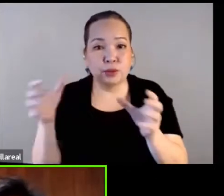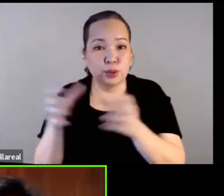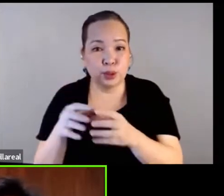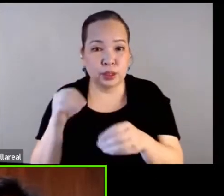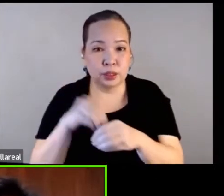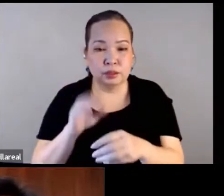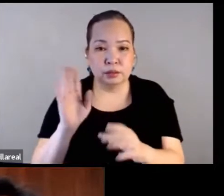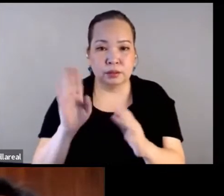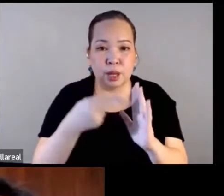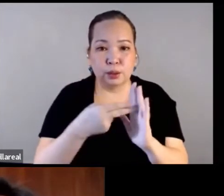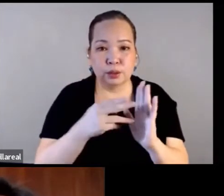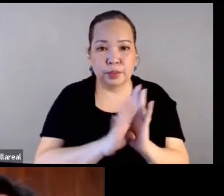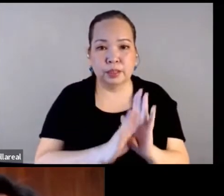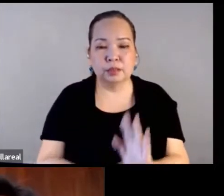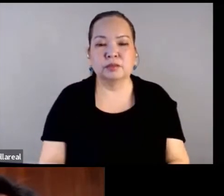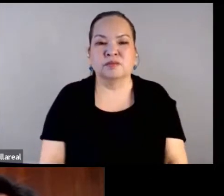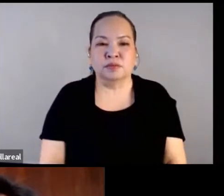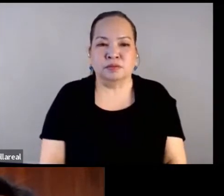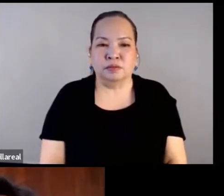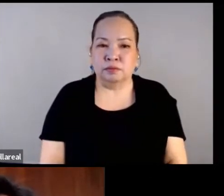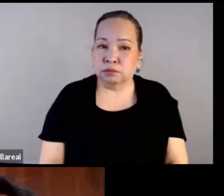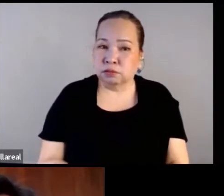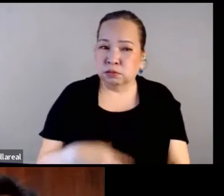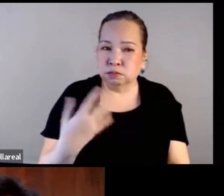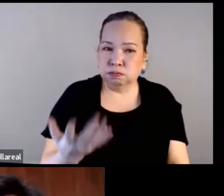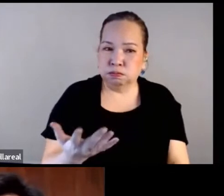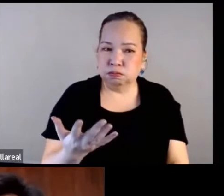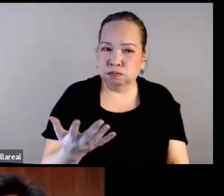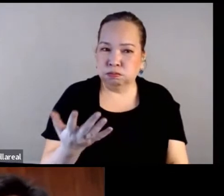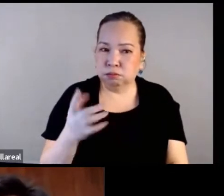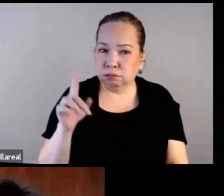Thank you, Mr. Chair. Honorable Salo, would you also be able to